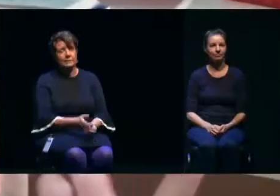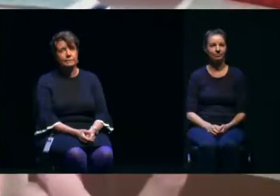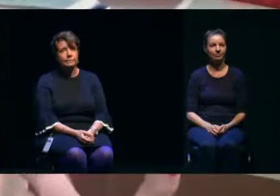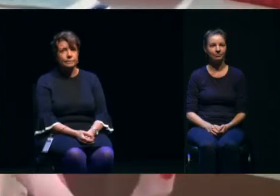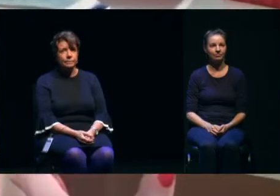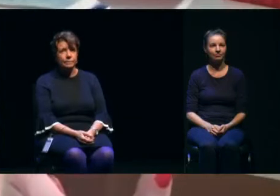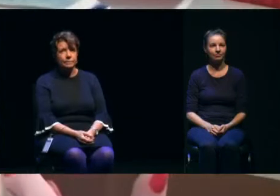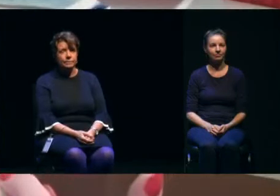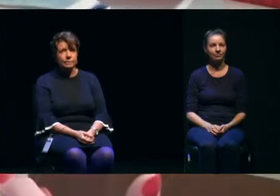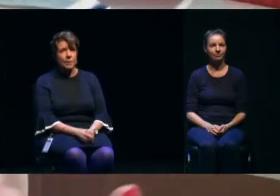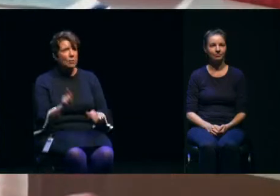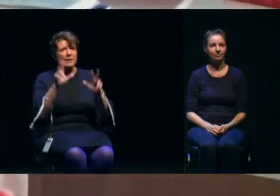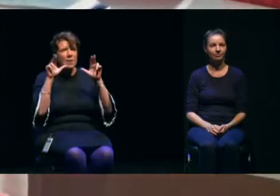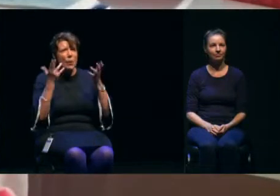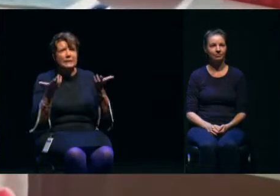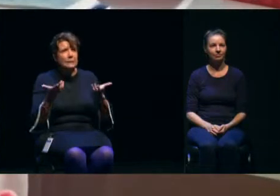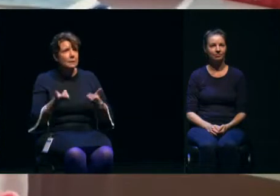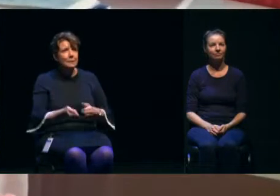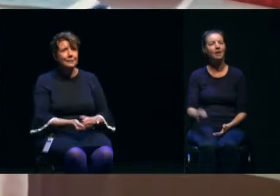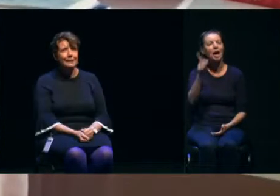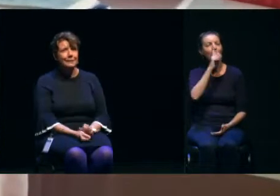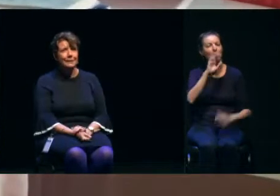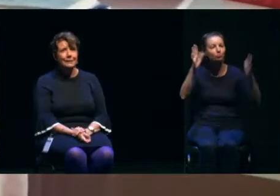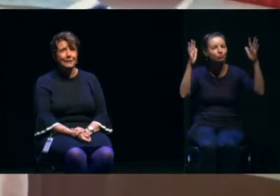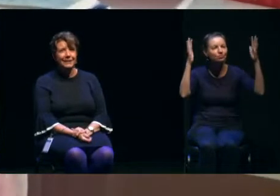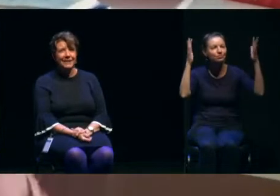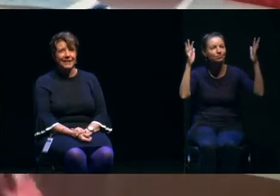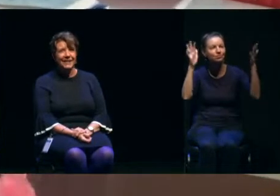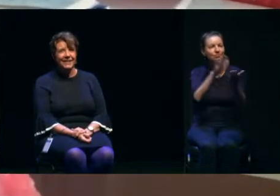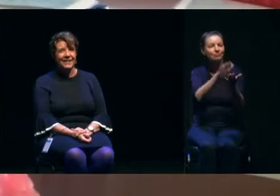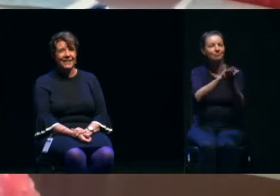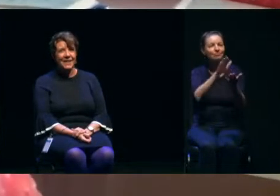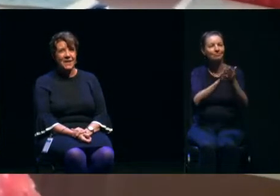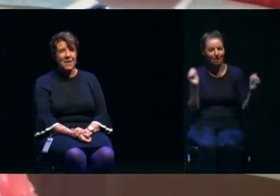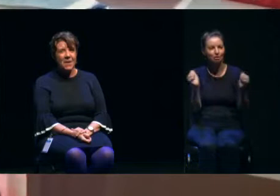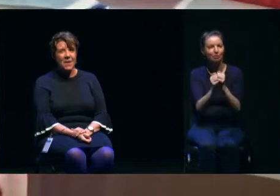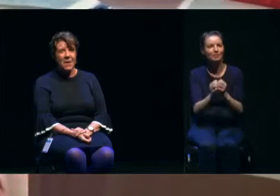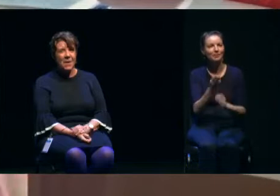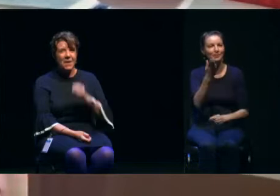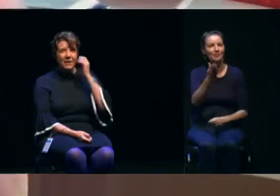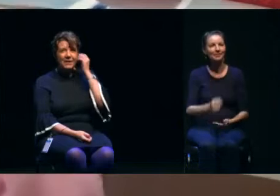what's that noise? That's people applauding you, Isabel. That's agreement. Oh, I thought